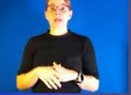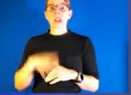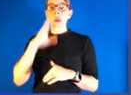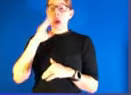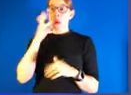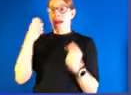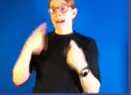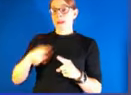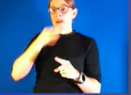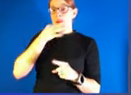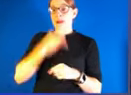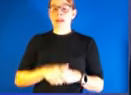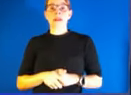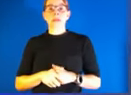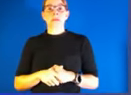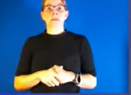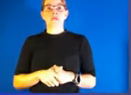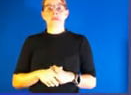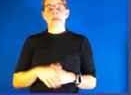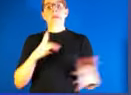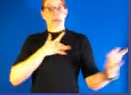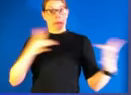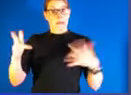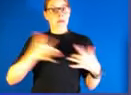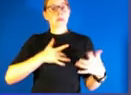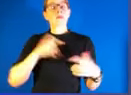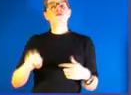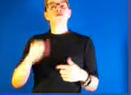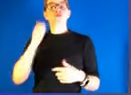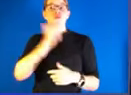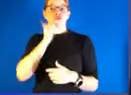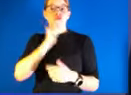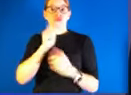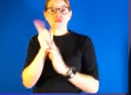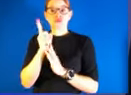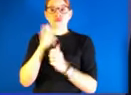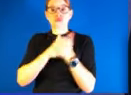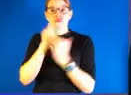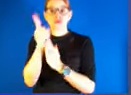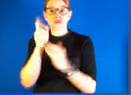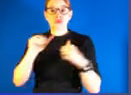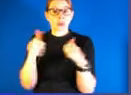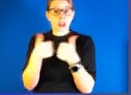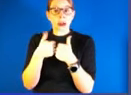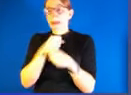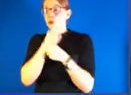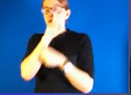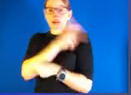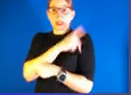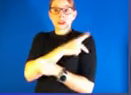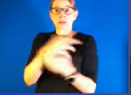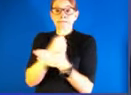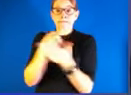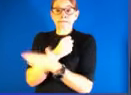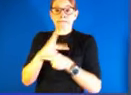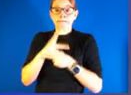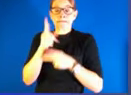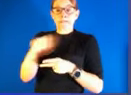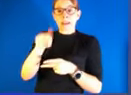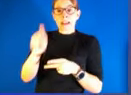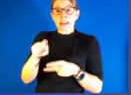big concerns. It's a day-to-day, minute-by-minute challenge to make sure that our patients are getting the care that they need with the staff that we